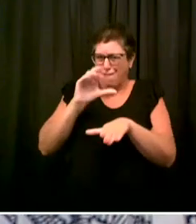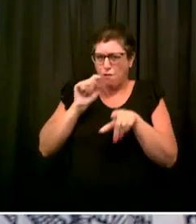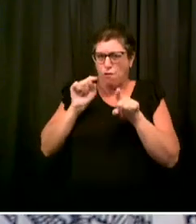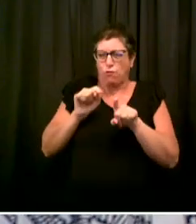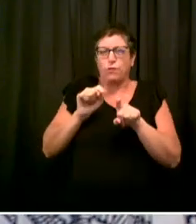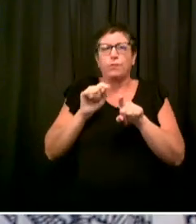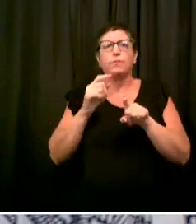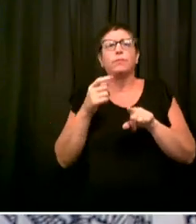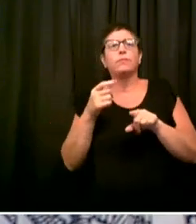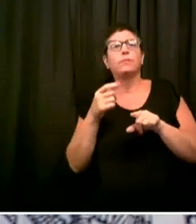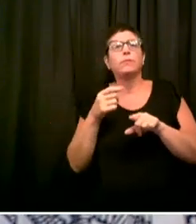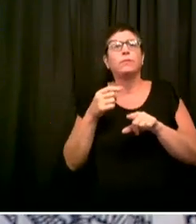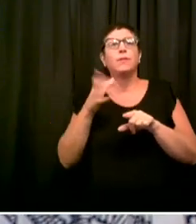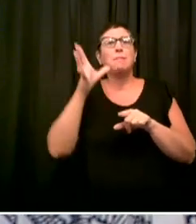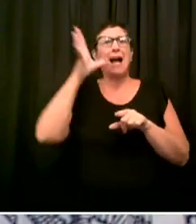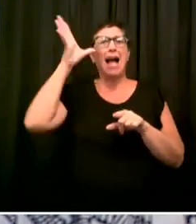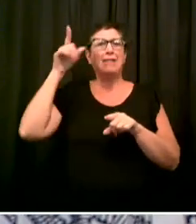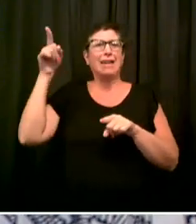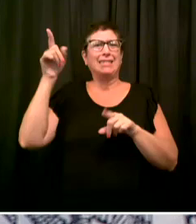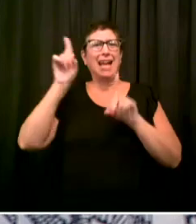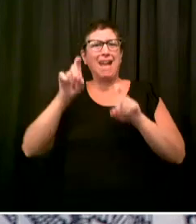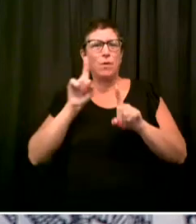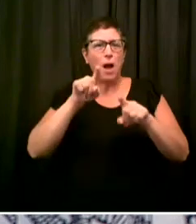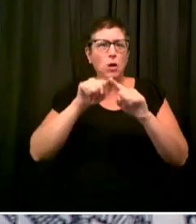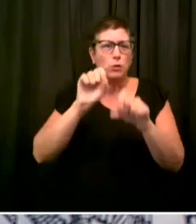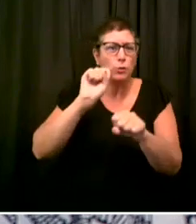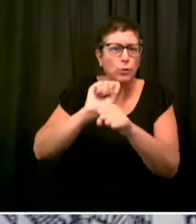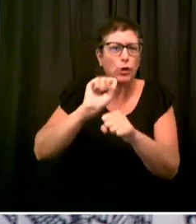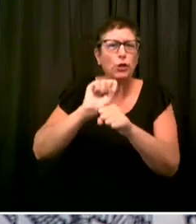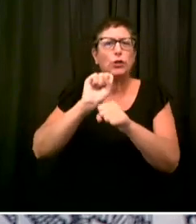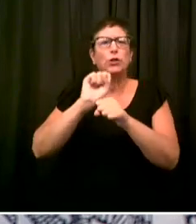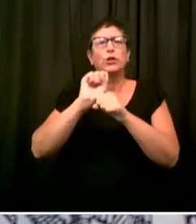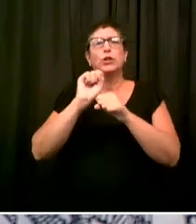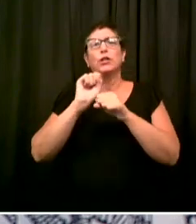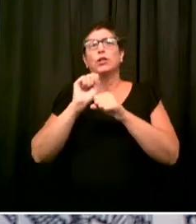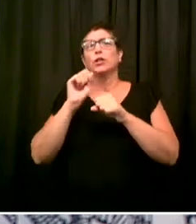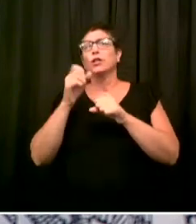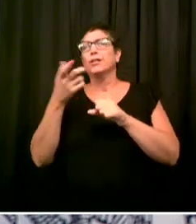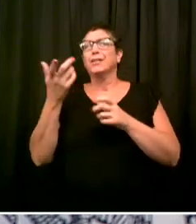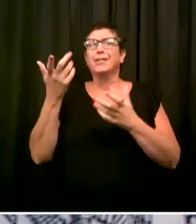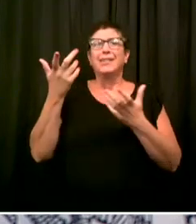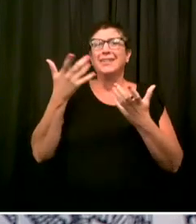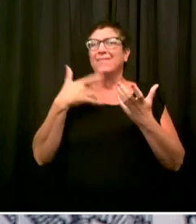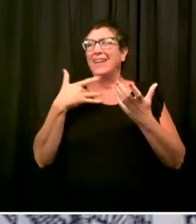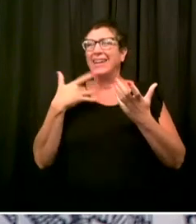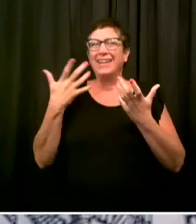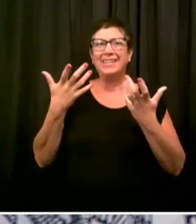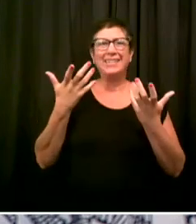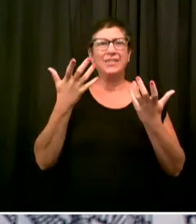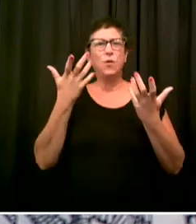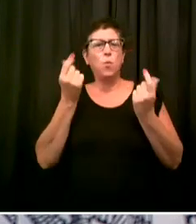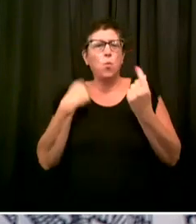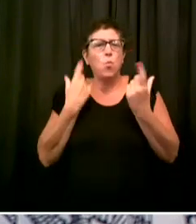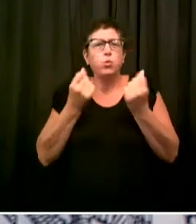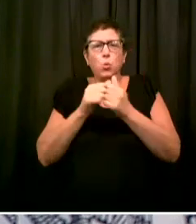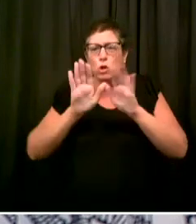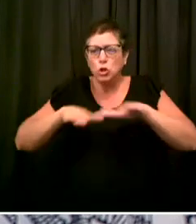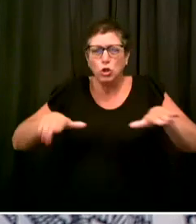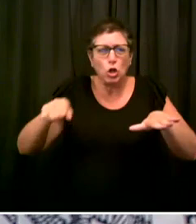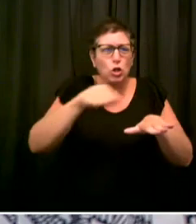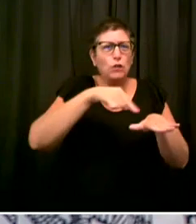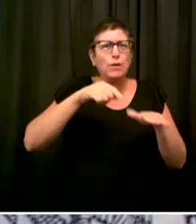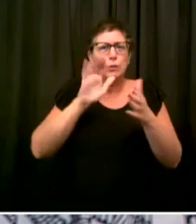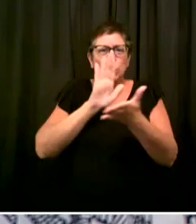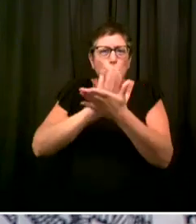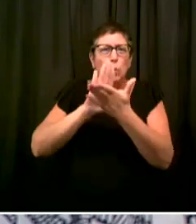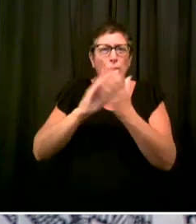to go back to work, trying to decide if their children can do in-school instruction or if they have to go